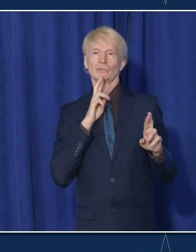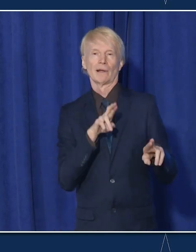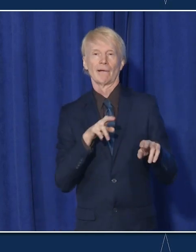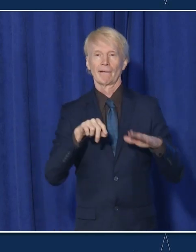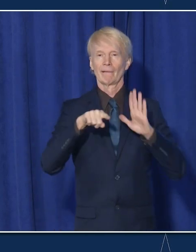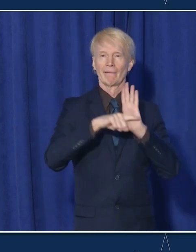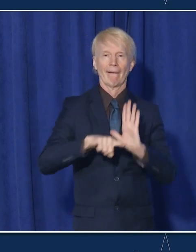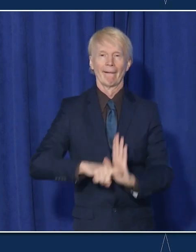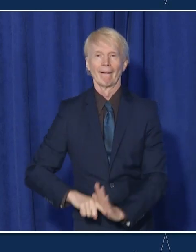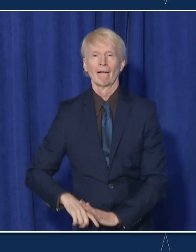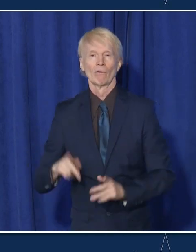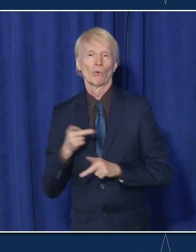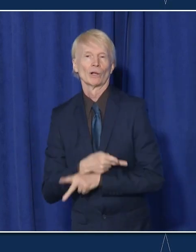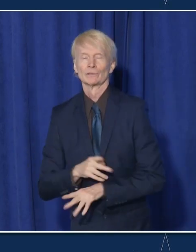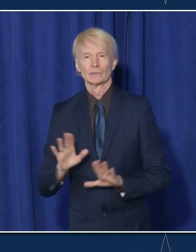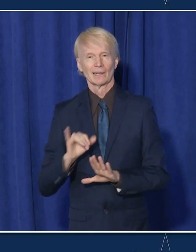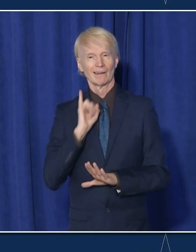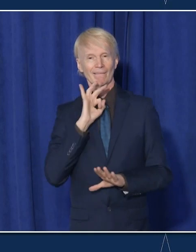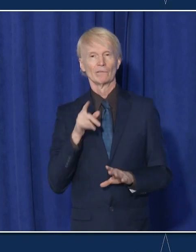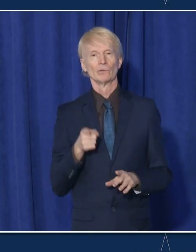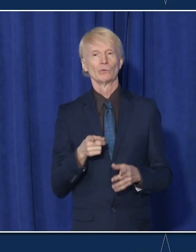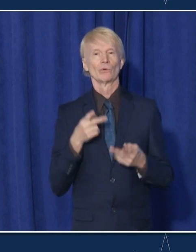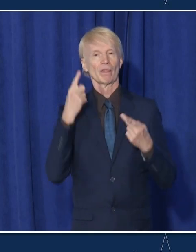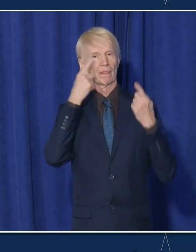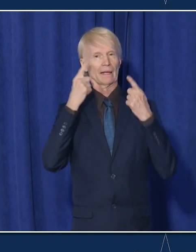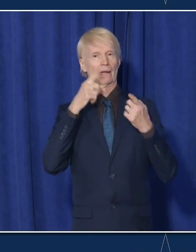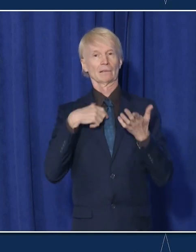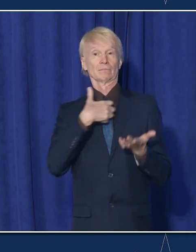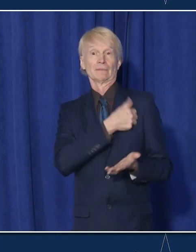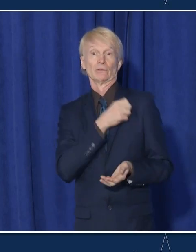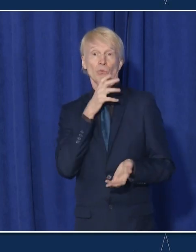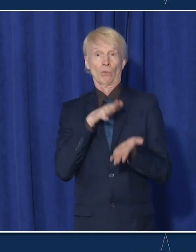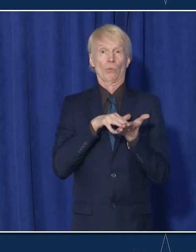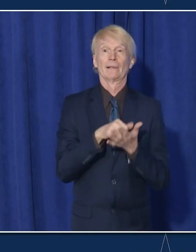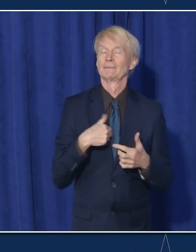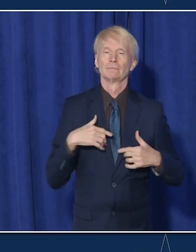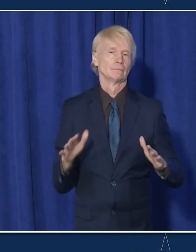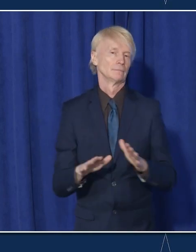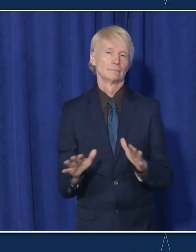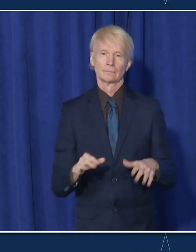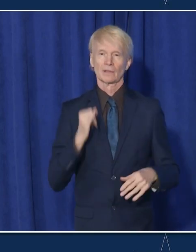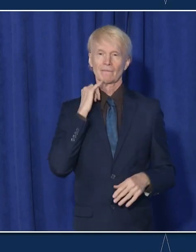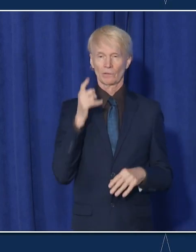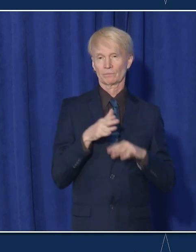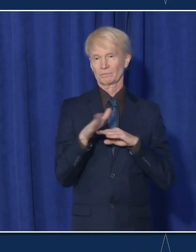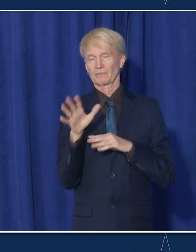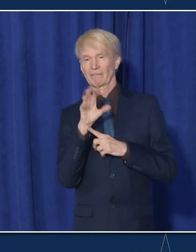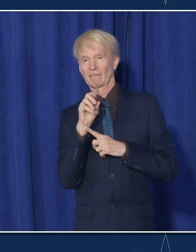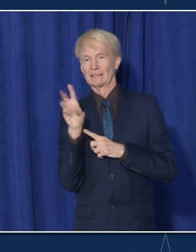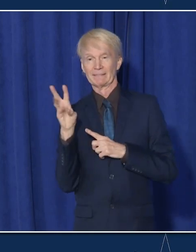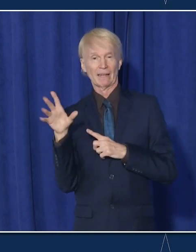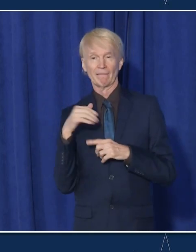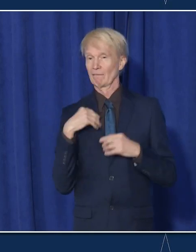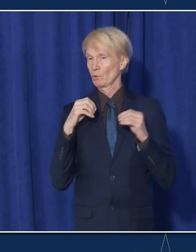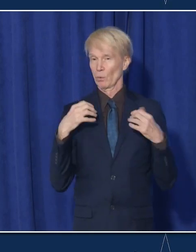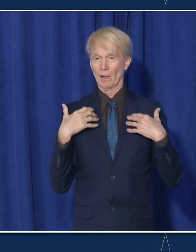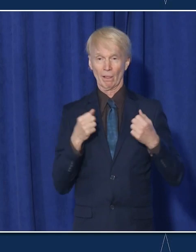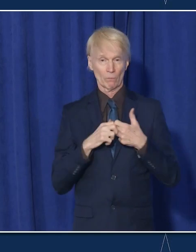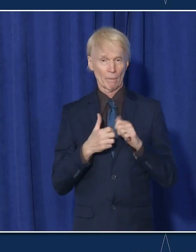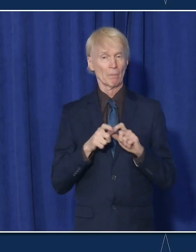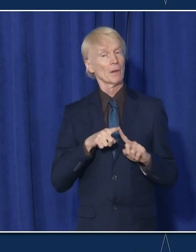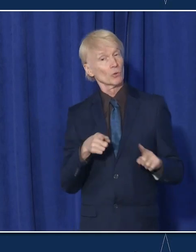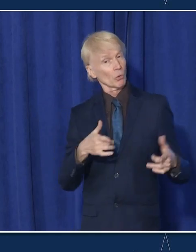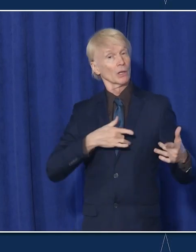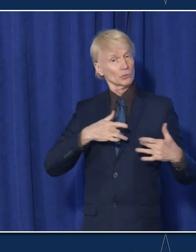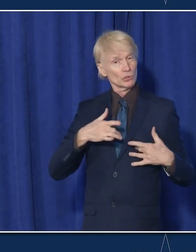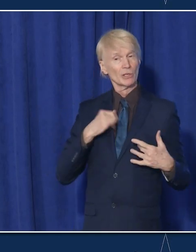cetera. I'd say if somebody is in that 50 to 65 without underlying conditions, there's not a major need to get it. But if they're concerned,